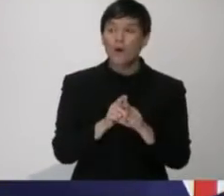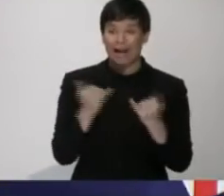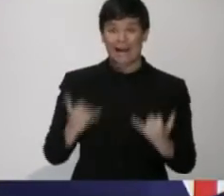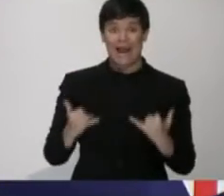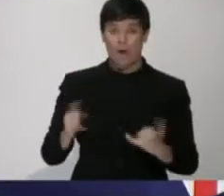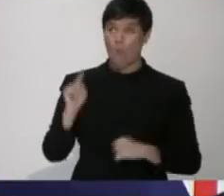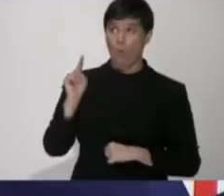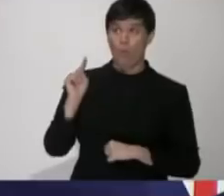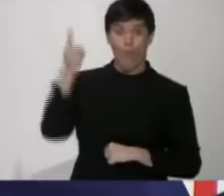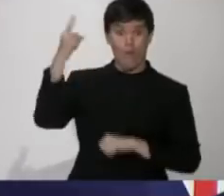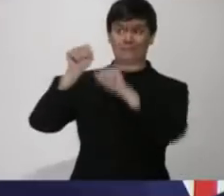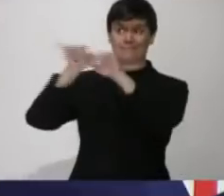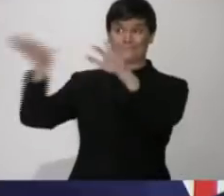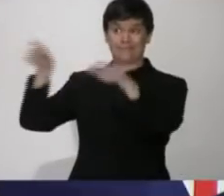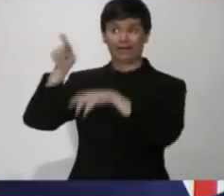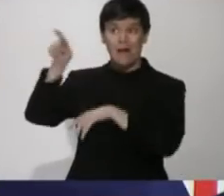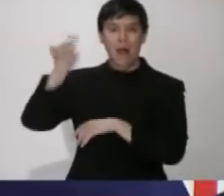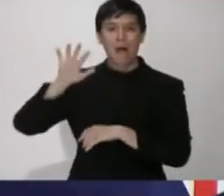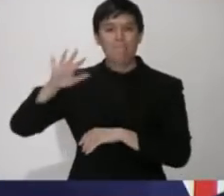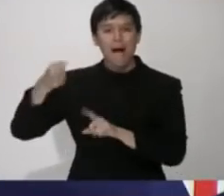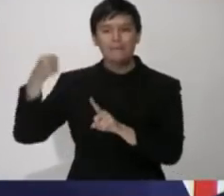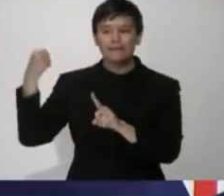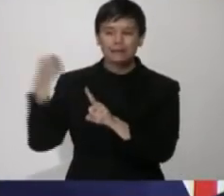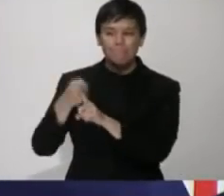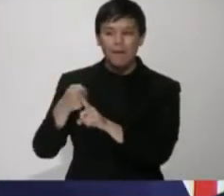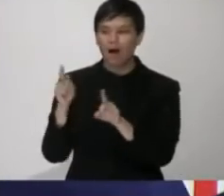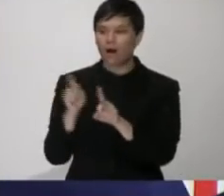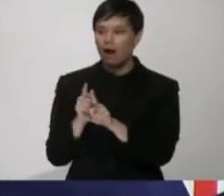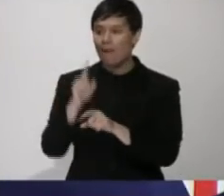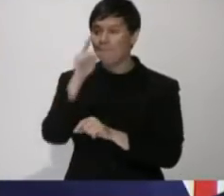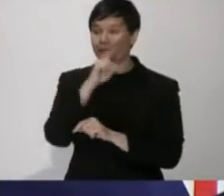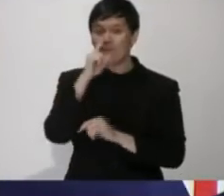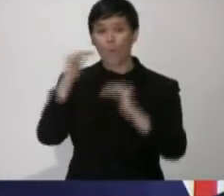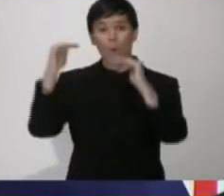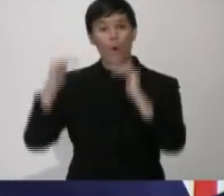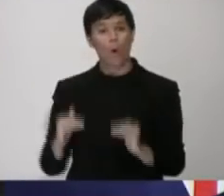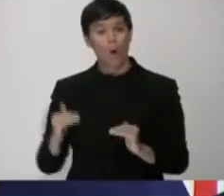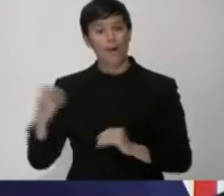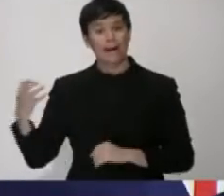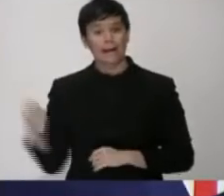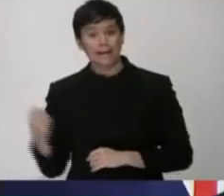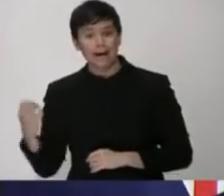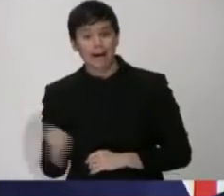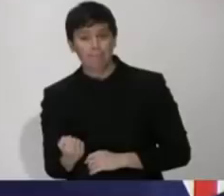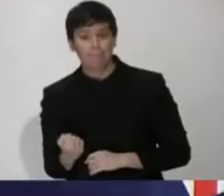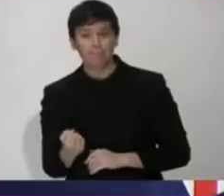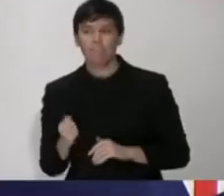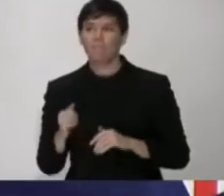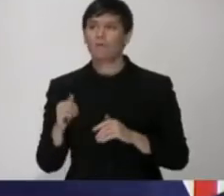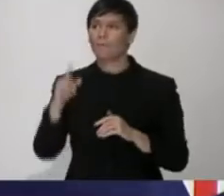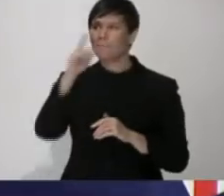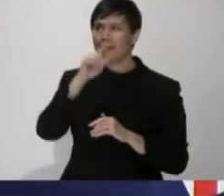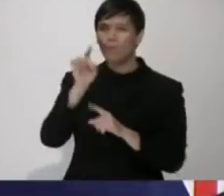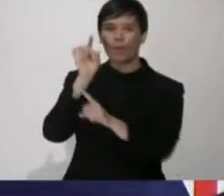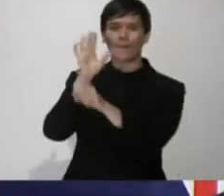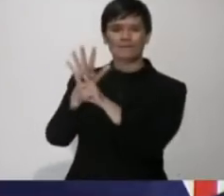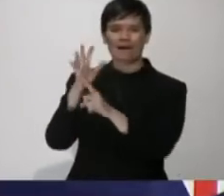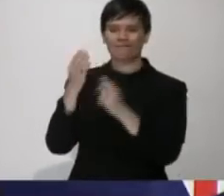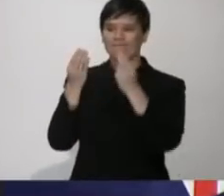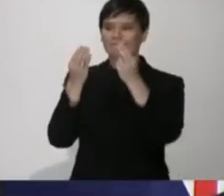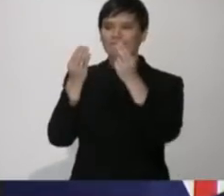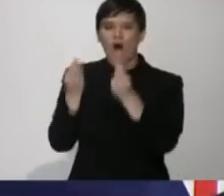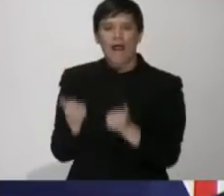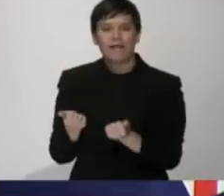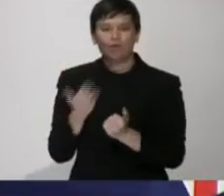come from low-income backgrounds, job occupations that are lower income. We just want to make absolutely sure that no